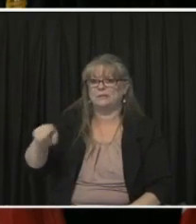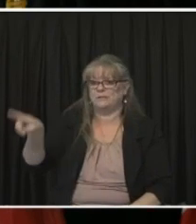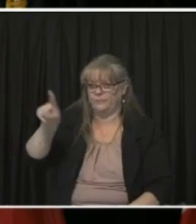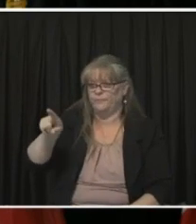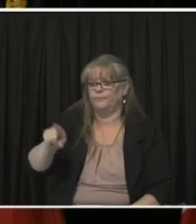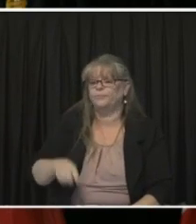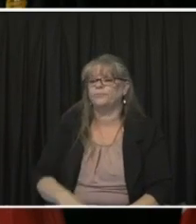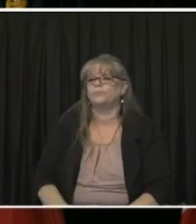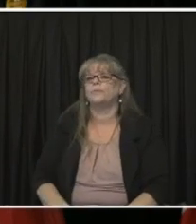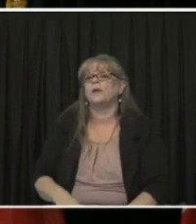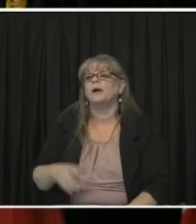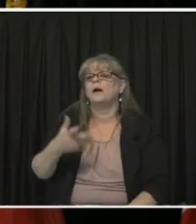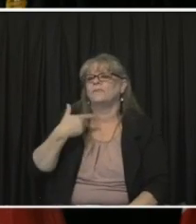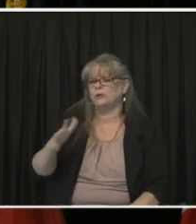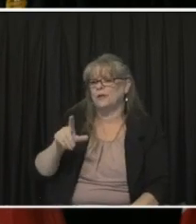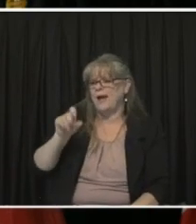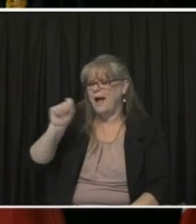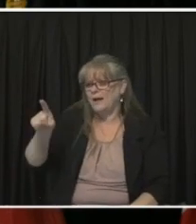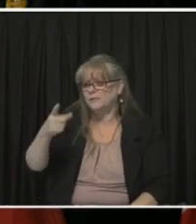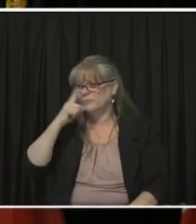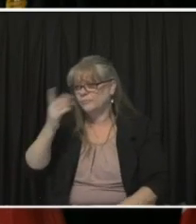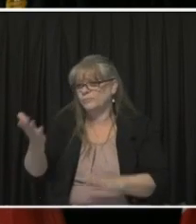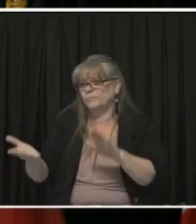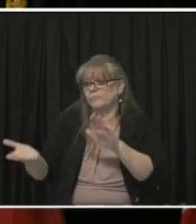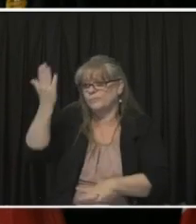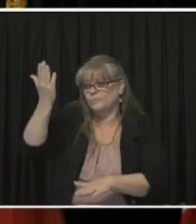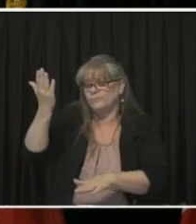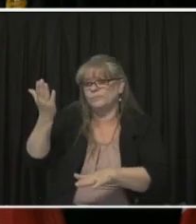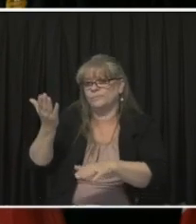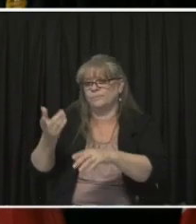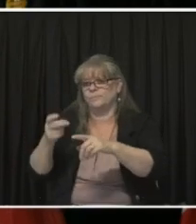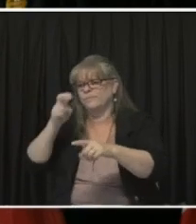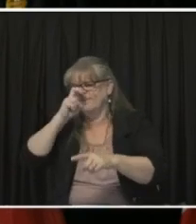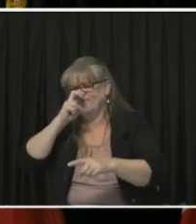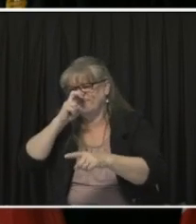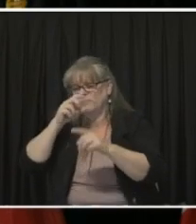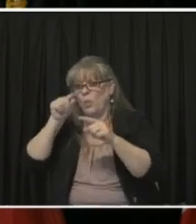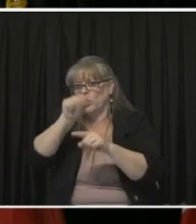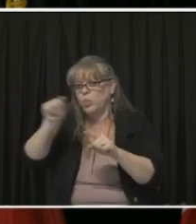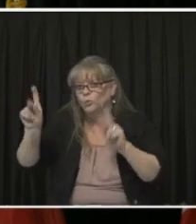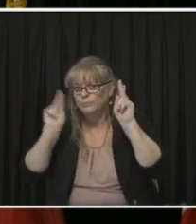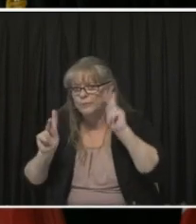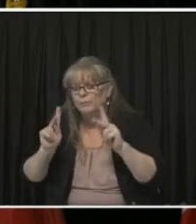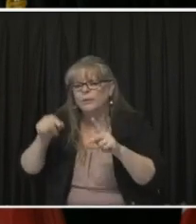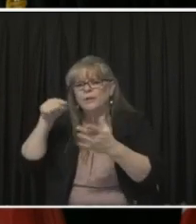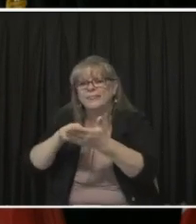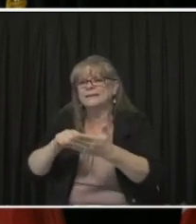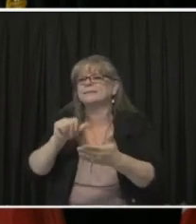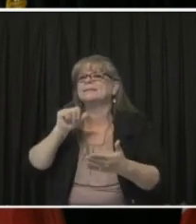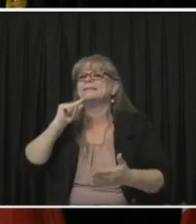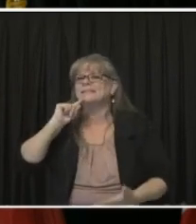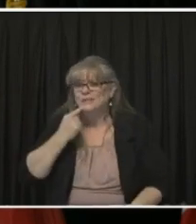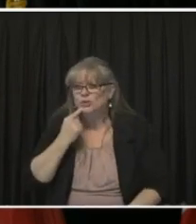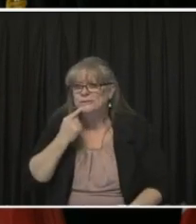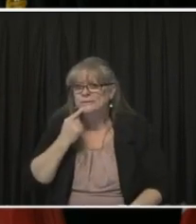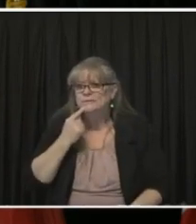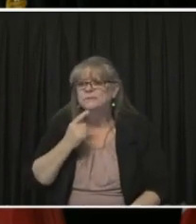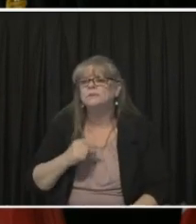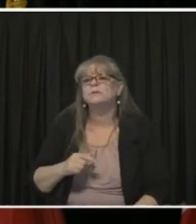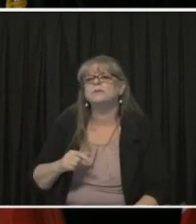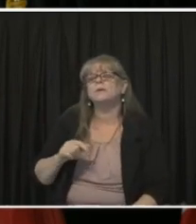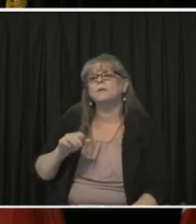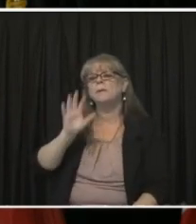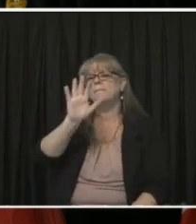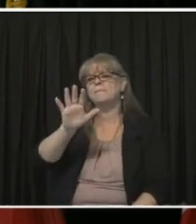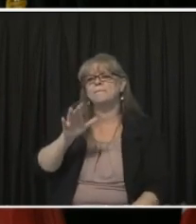now. We want our nursing home partners to take this very seriously, deadly seriously. And of course, most of them are good actors and are